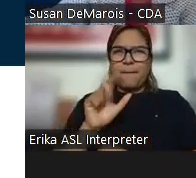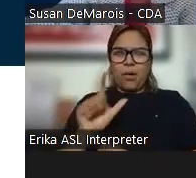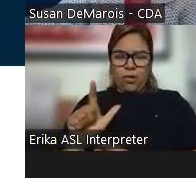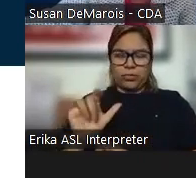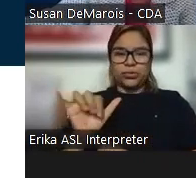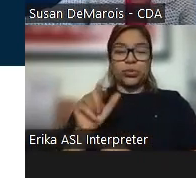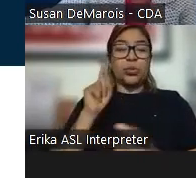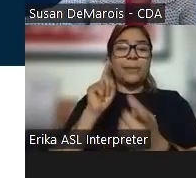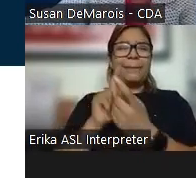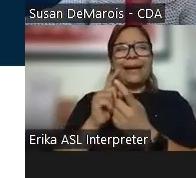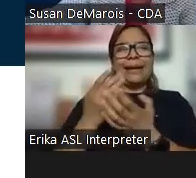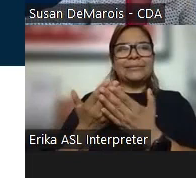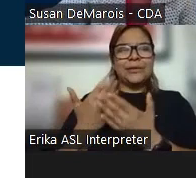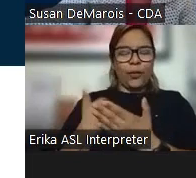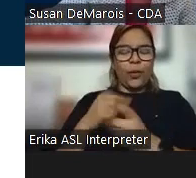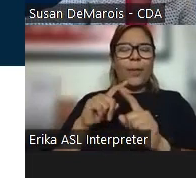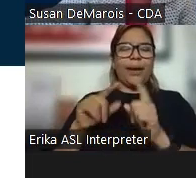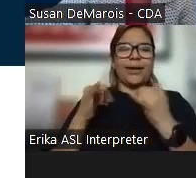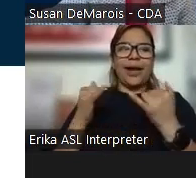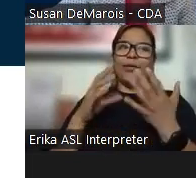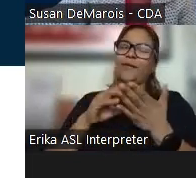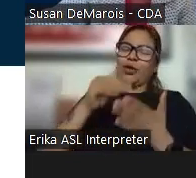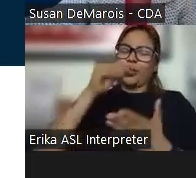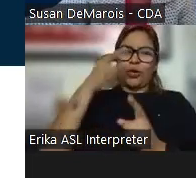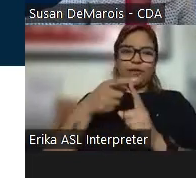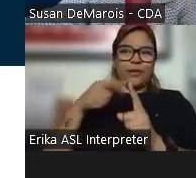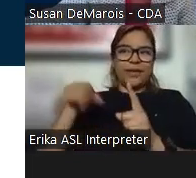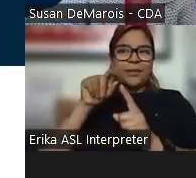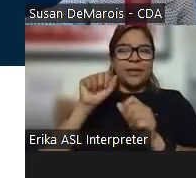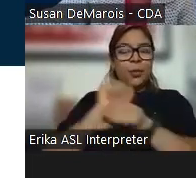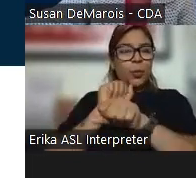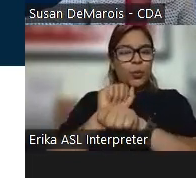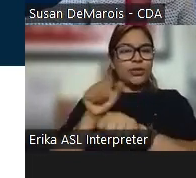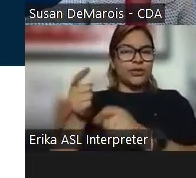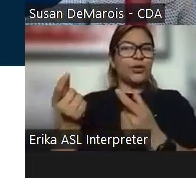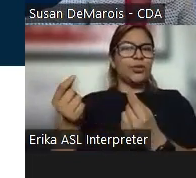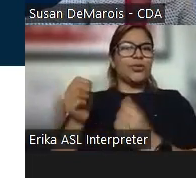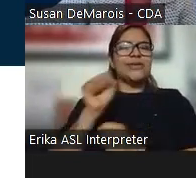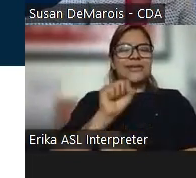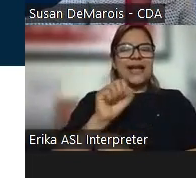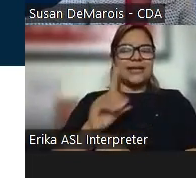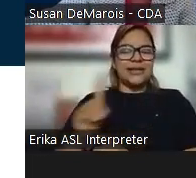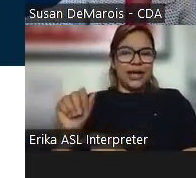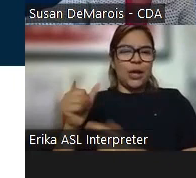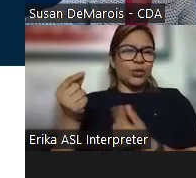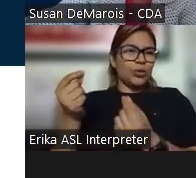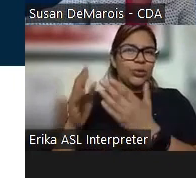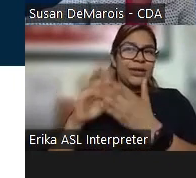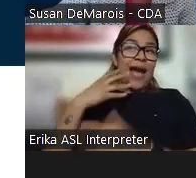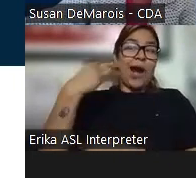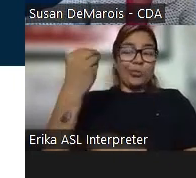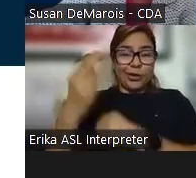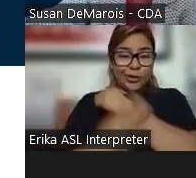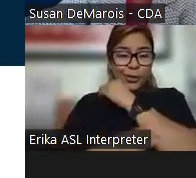year, and to learn about the incredible work that's happening in the San Diego community around